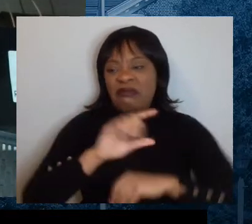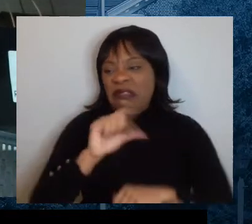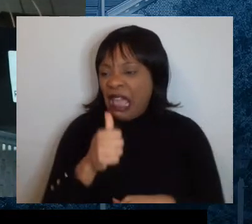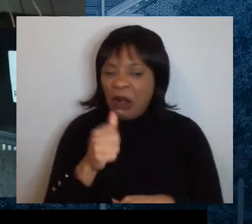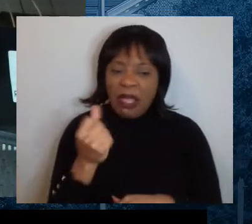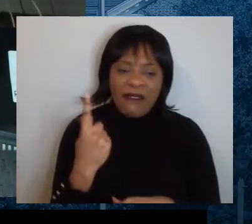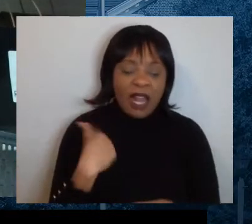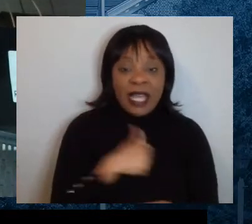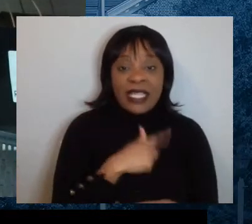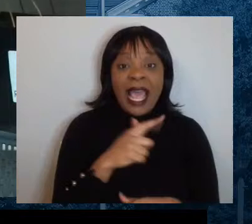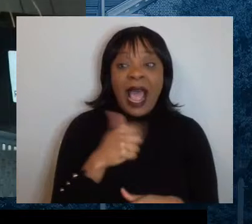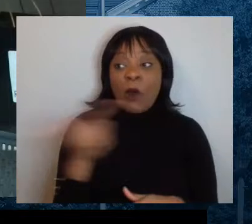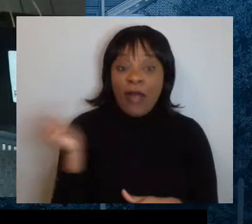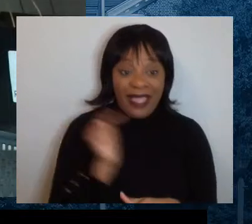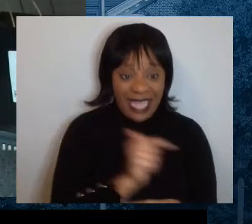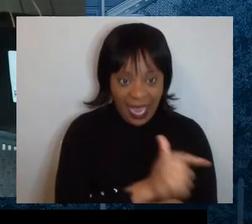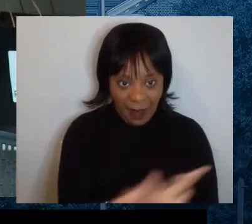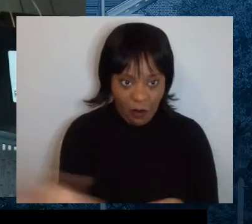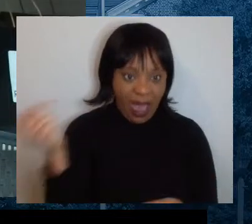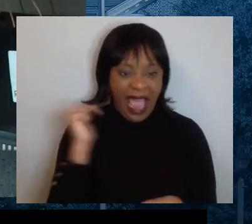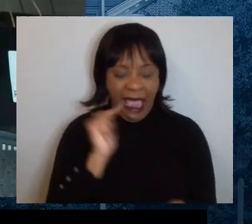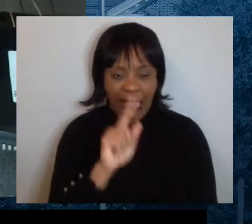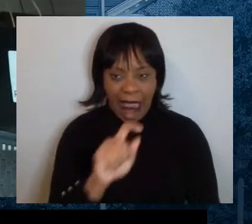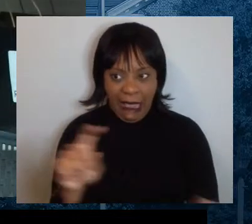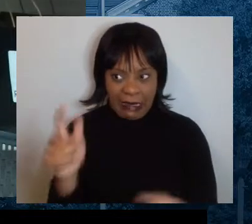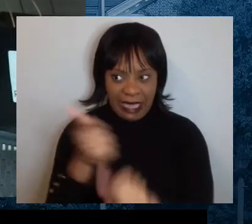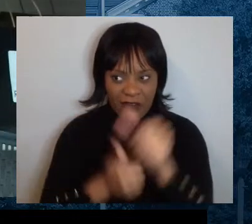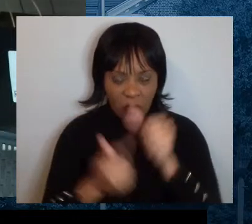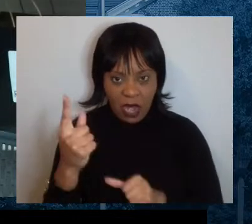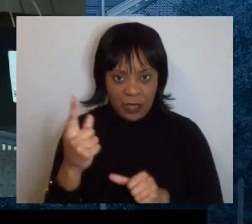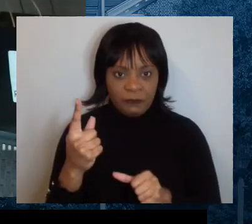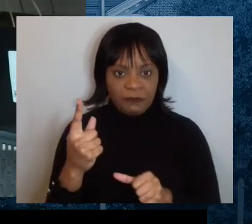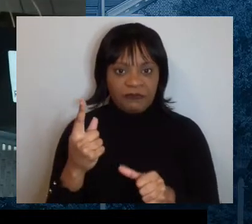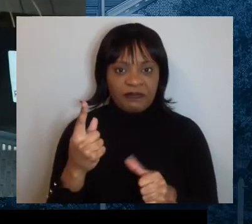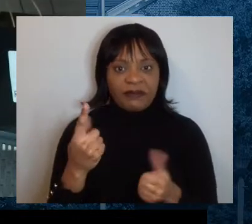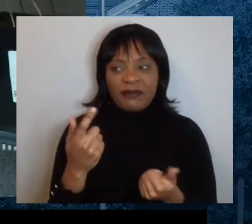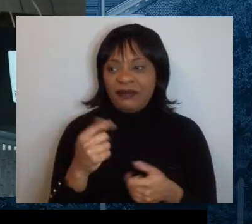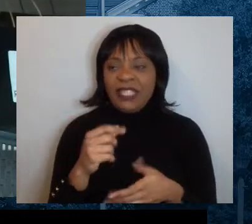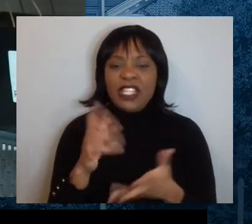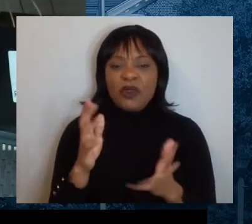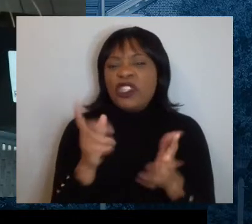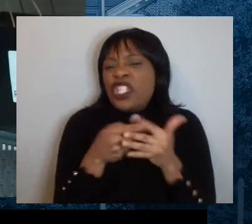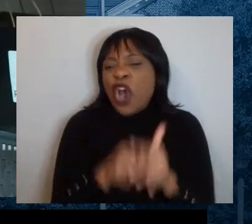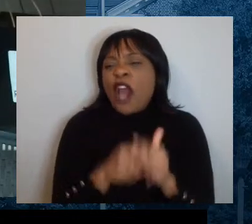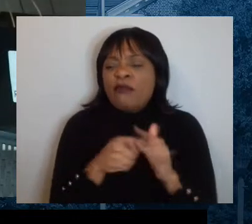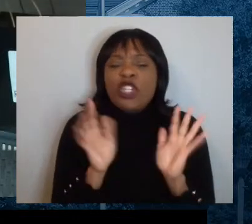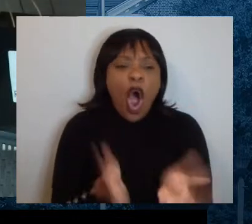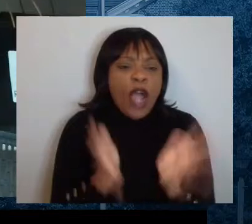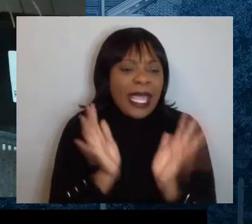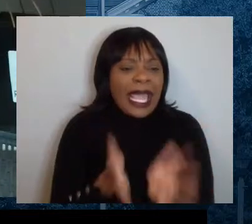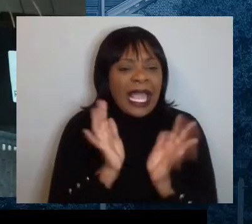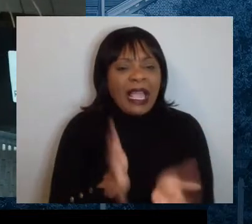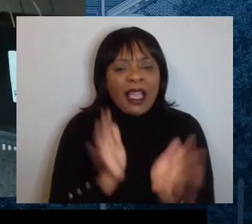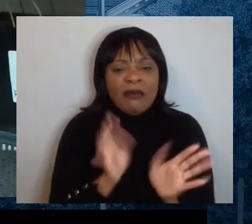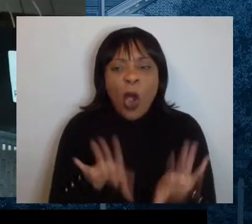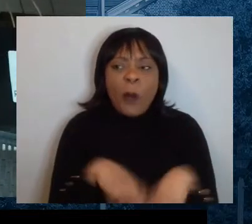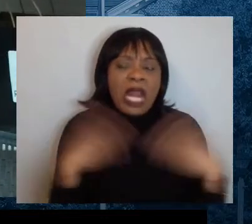around the table and I asked everybody to, just an icebreaker, they knew each other some, but not real well. But I asked her,